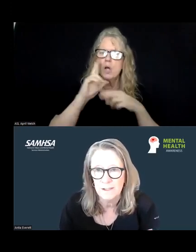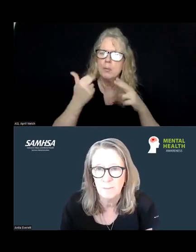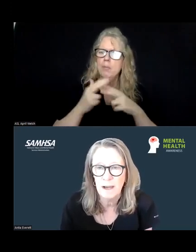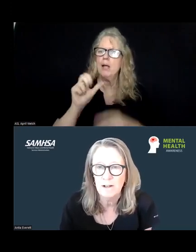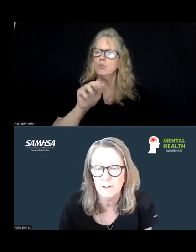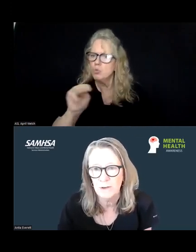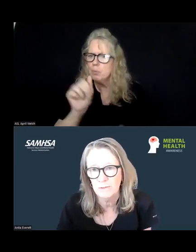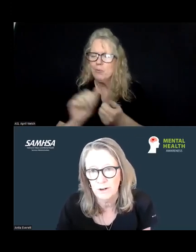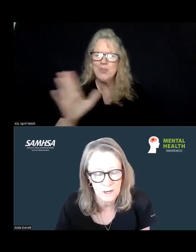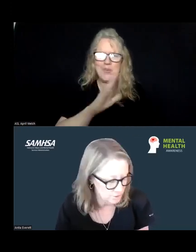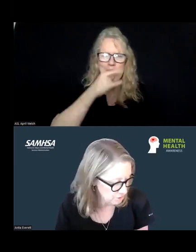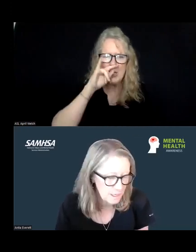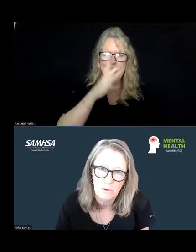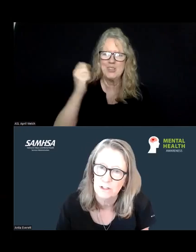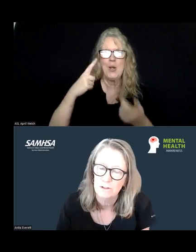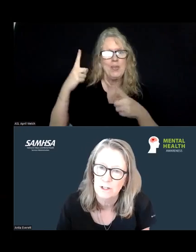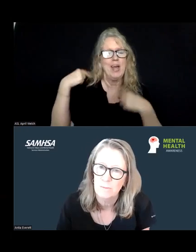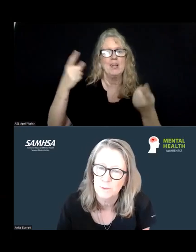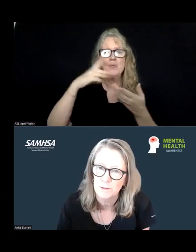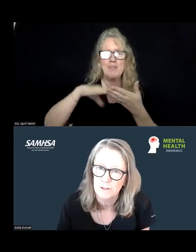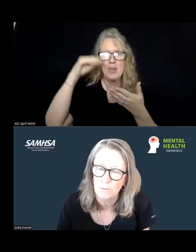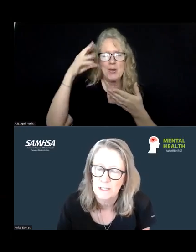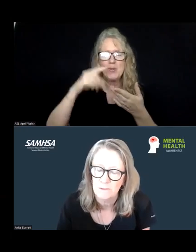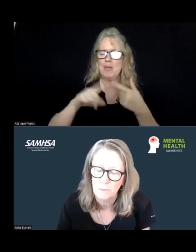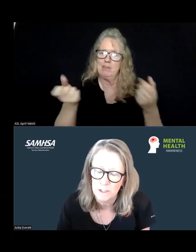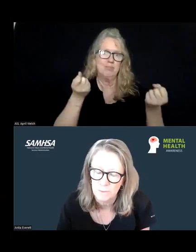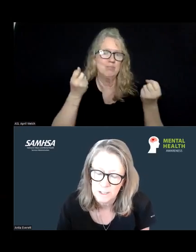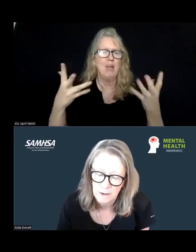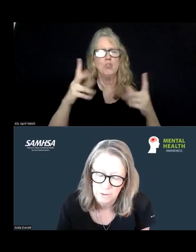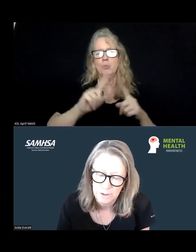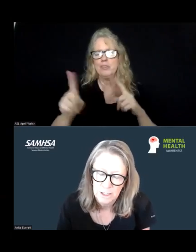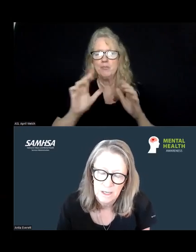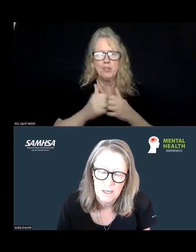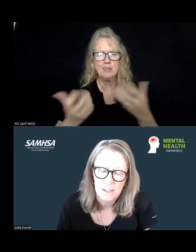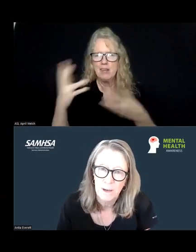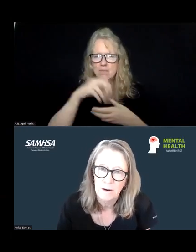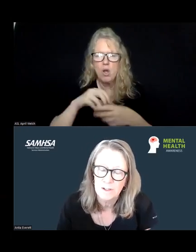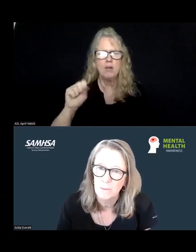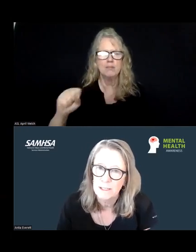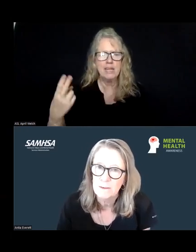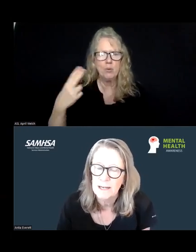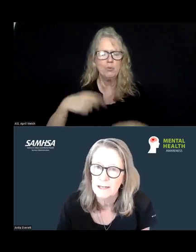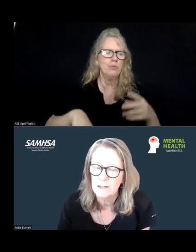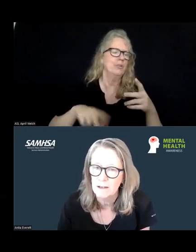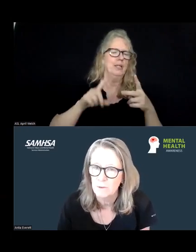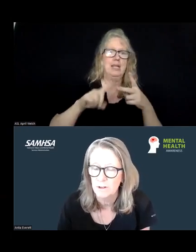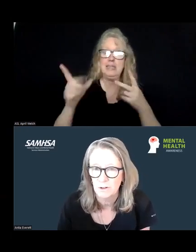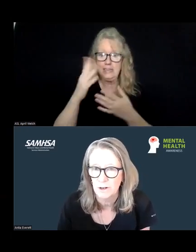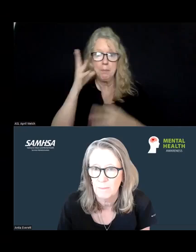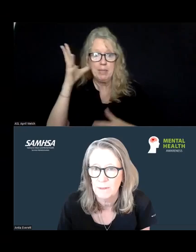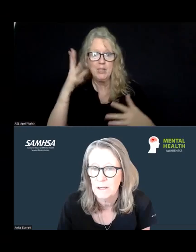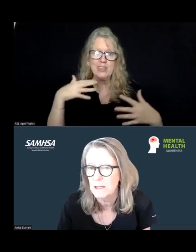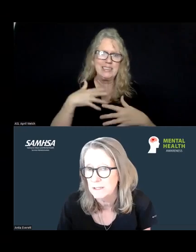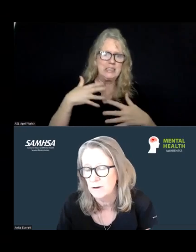with your kids. Some parents that we've learned in our journey, which included multiple different ways of inputs from stakeholders, some parents are a little bit intimidated in talking